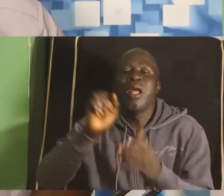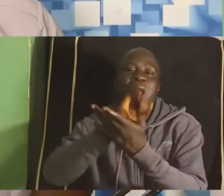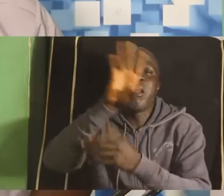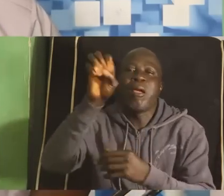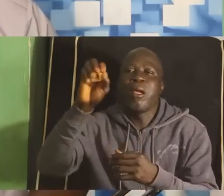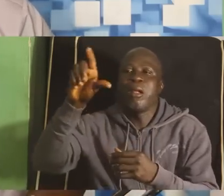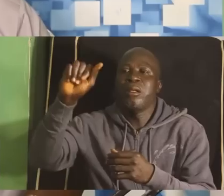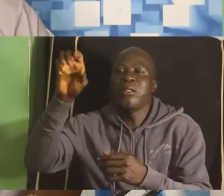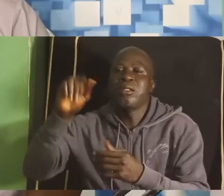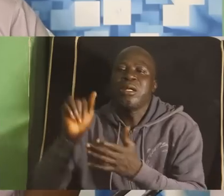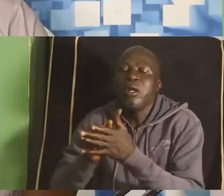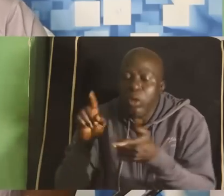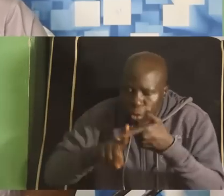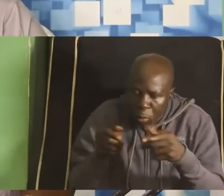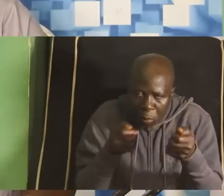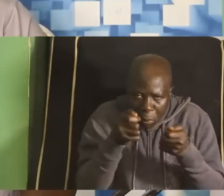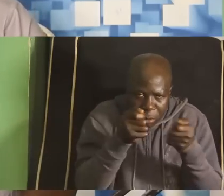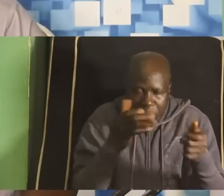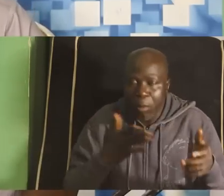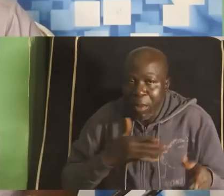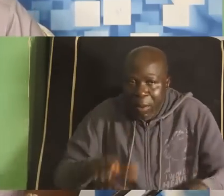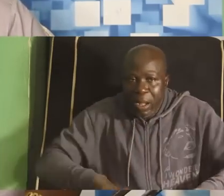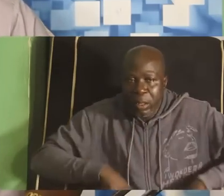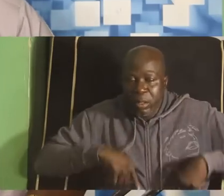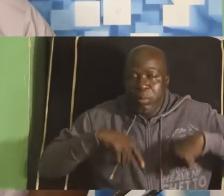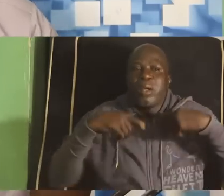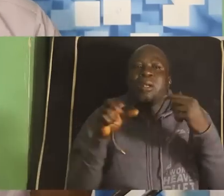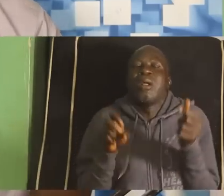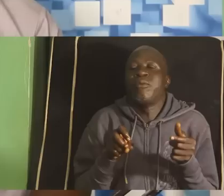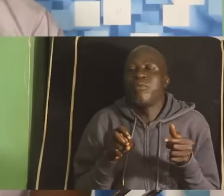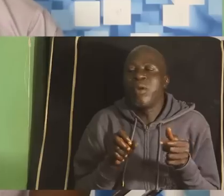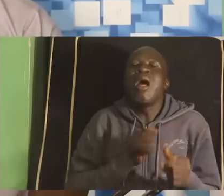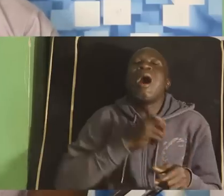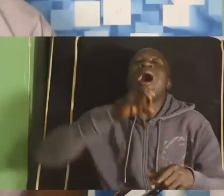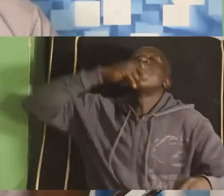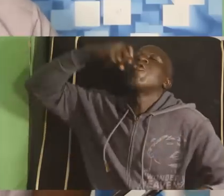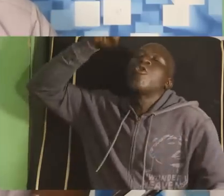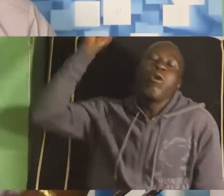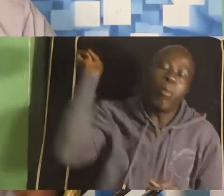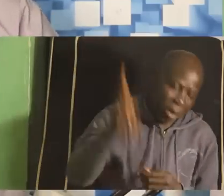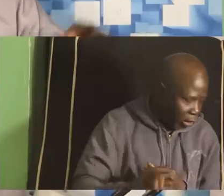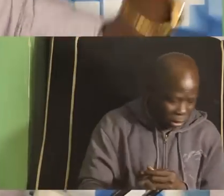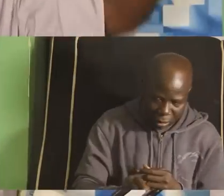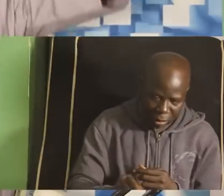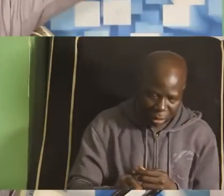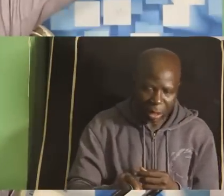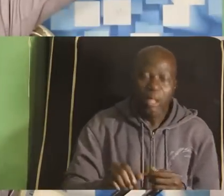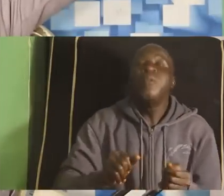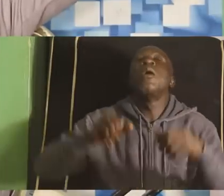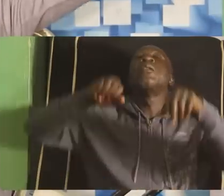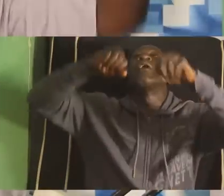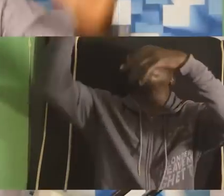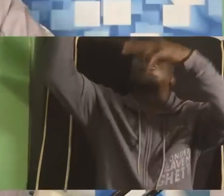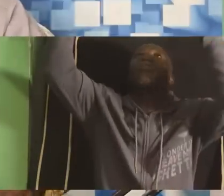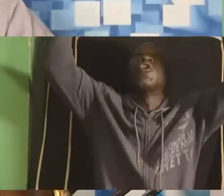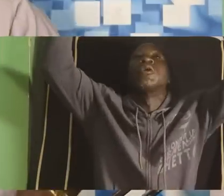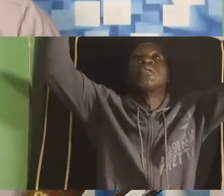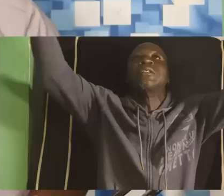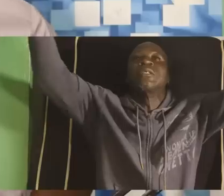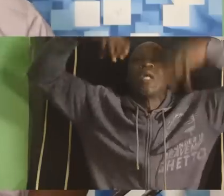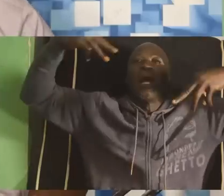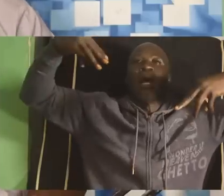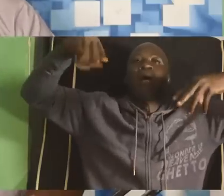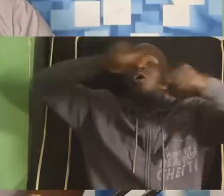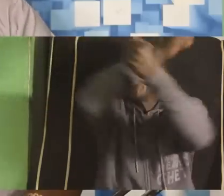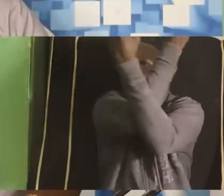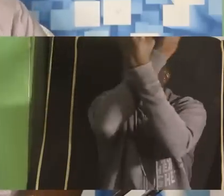of the elders. See if you monitor that you use to monitor the journey of my life. No party ourselves. Yeah, that's alright. Arawo. Father from heaven.